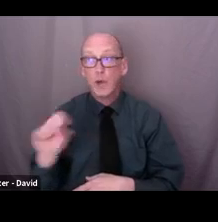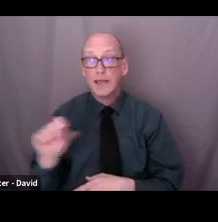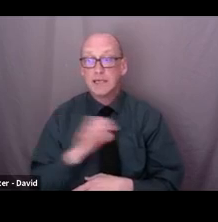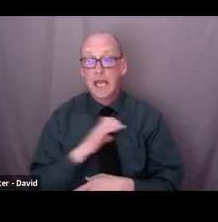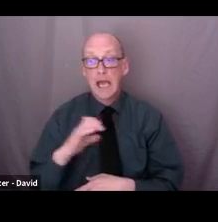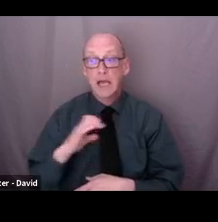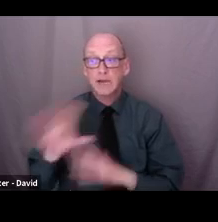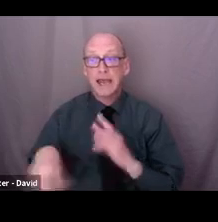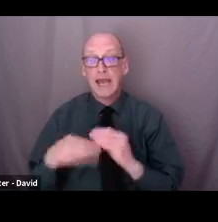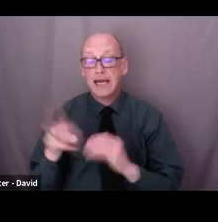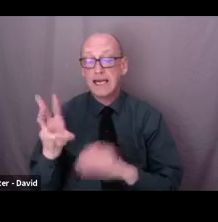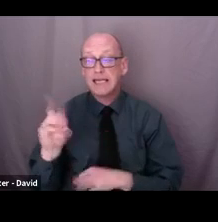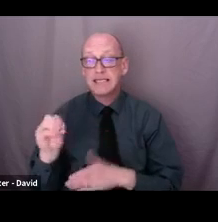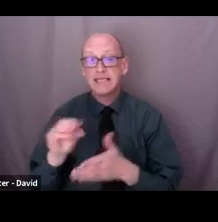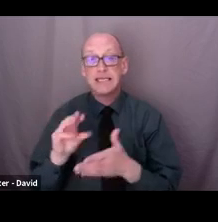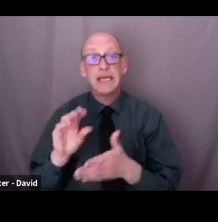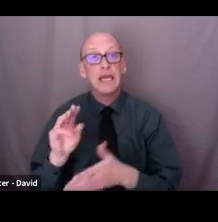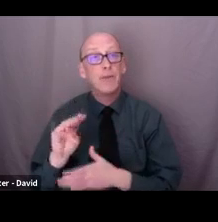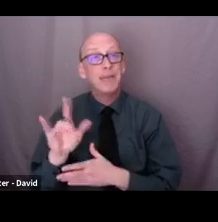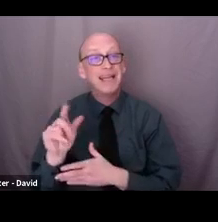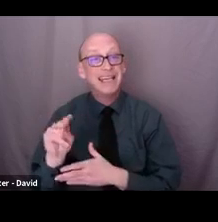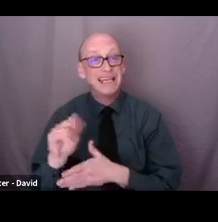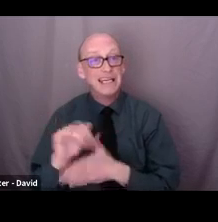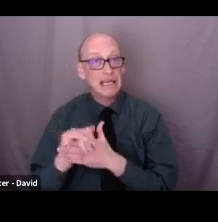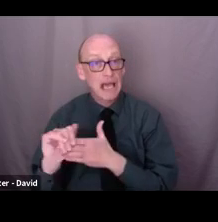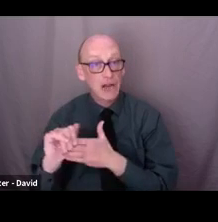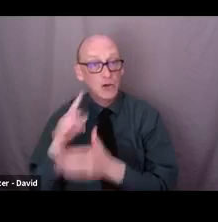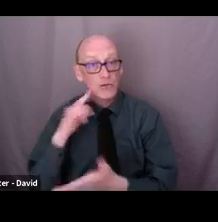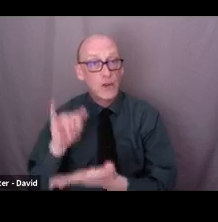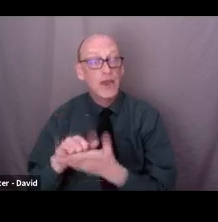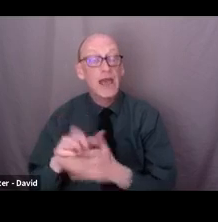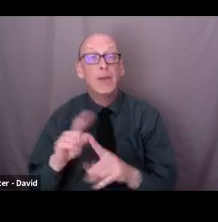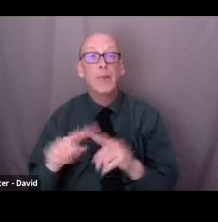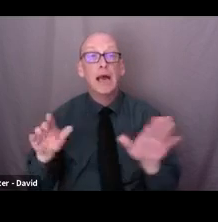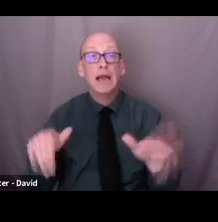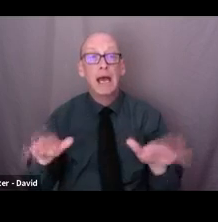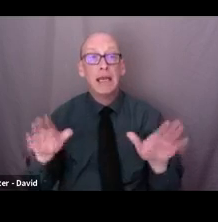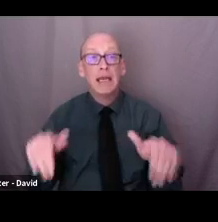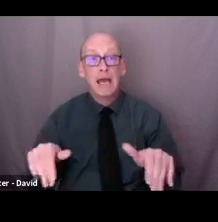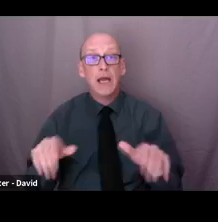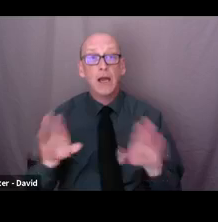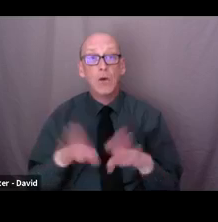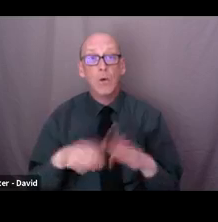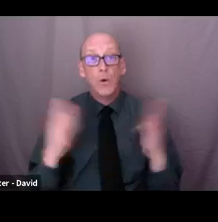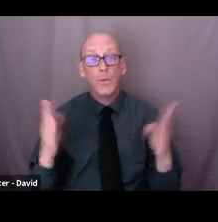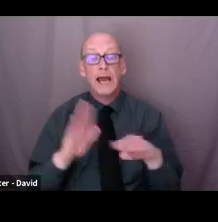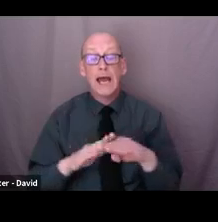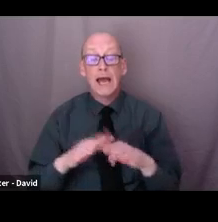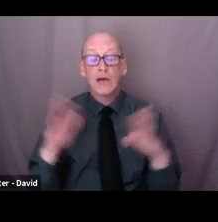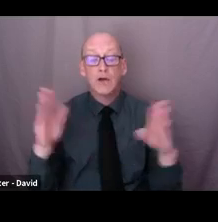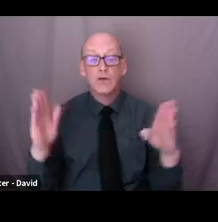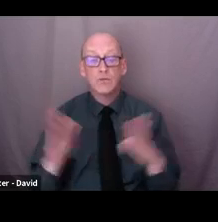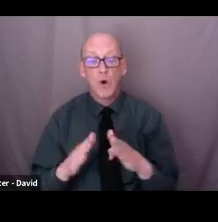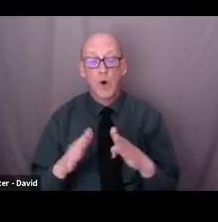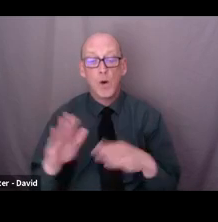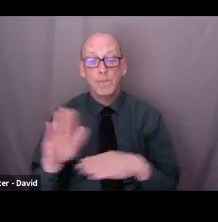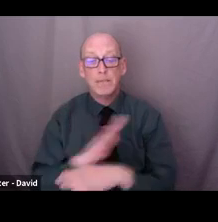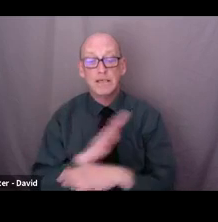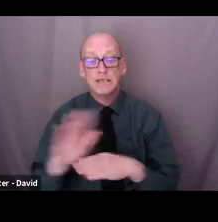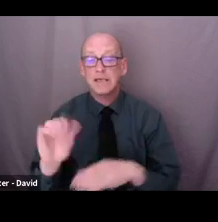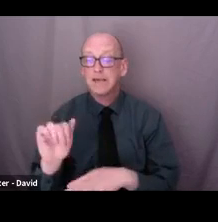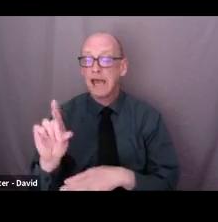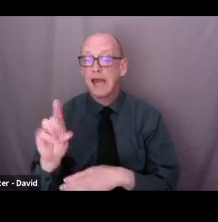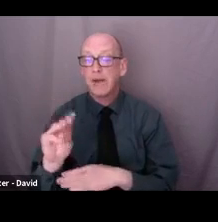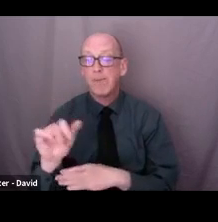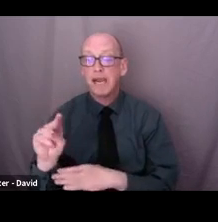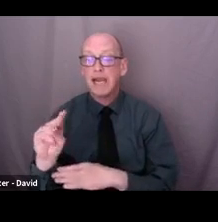program. However, at this time, it's not reopened on the SB the Small Business Administration site.